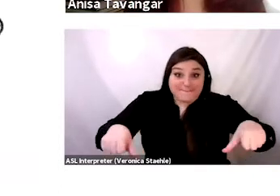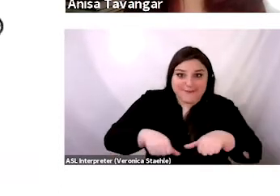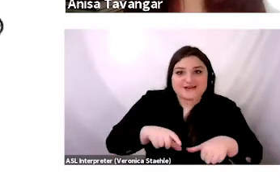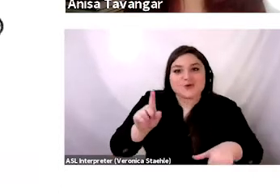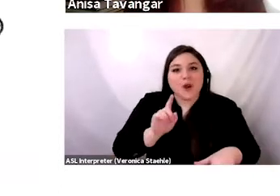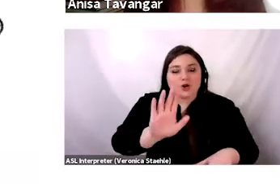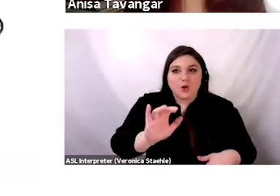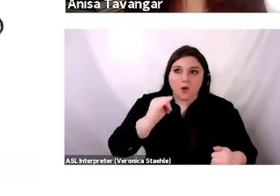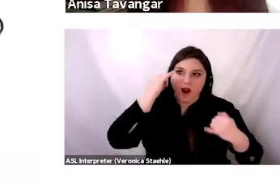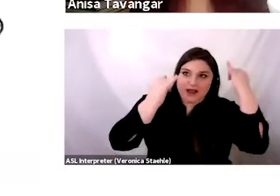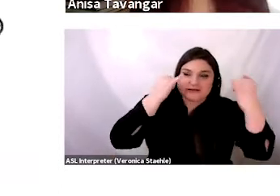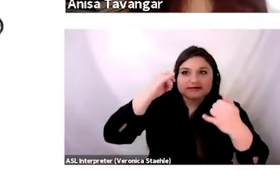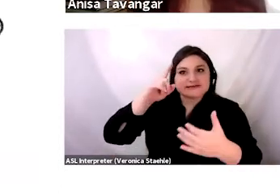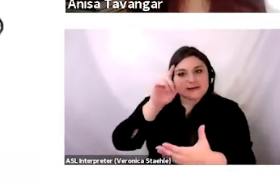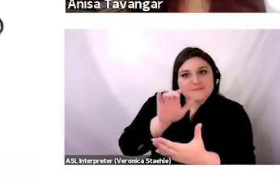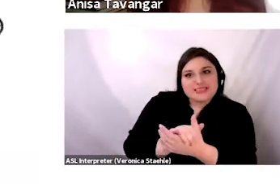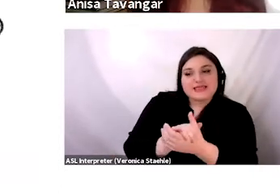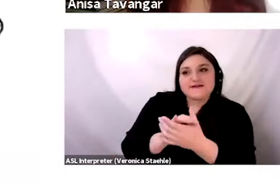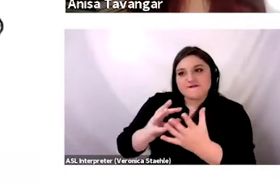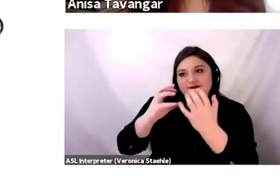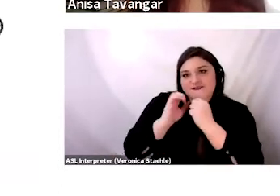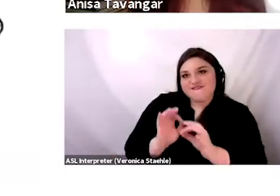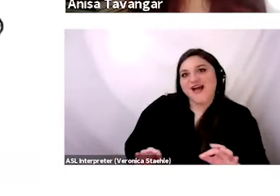again sort of an arena where spiritual ideals